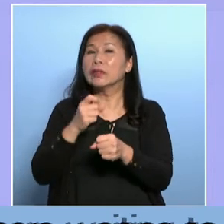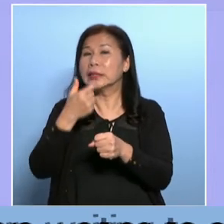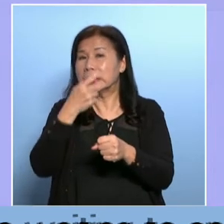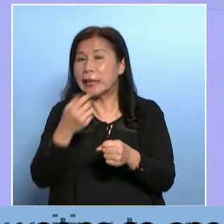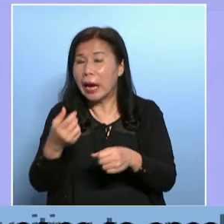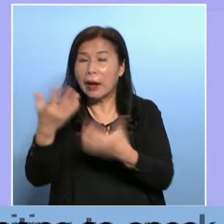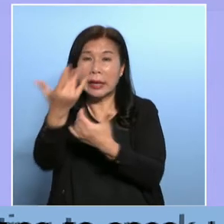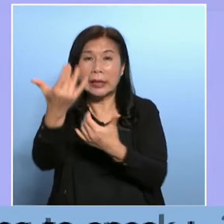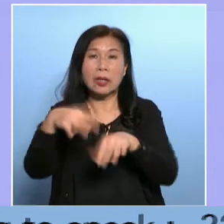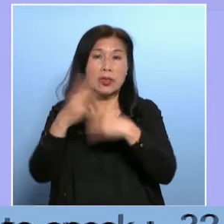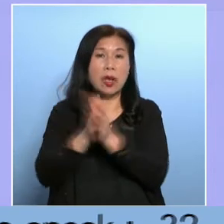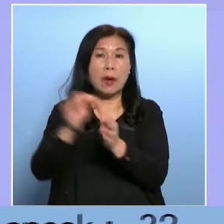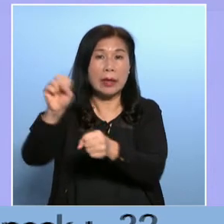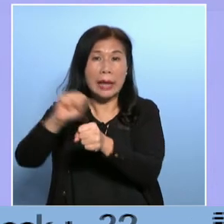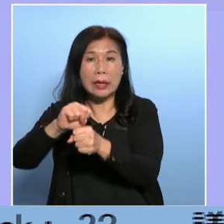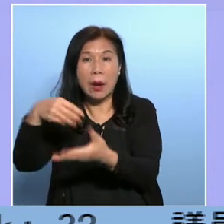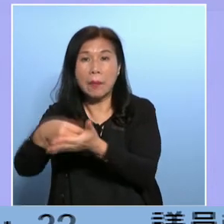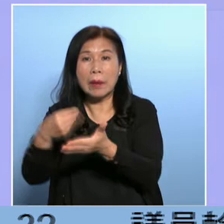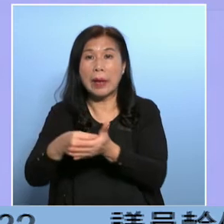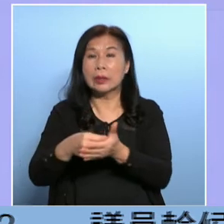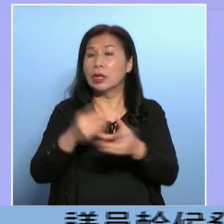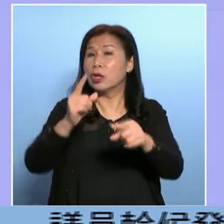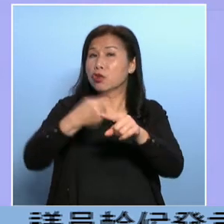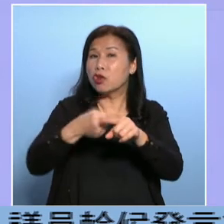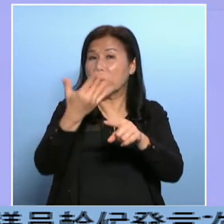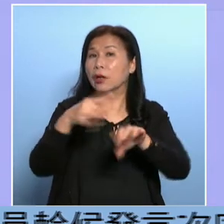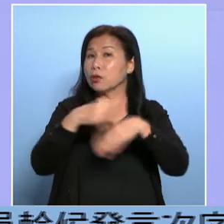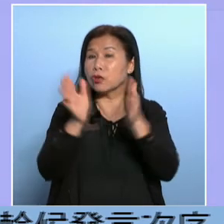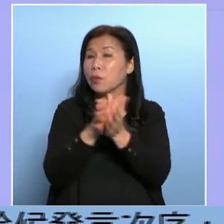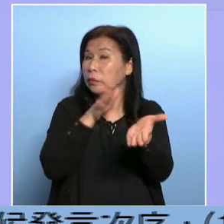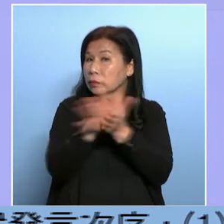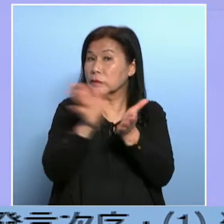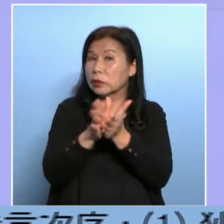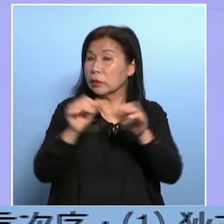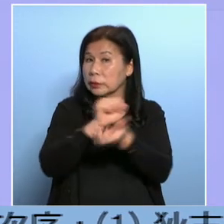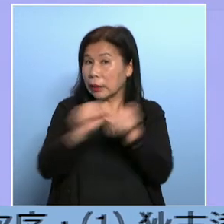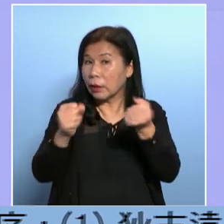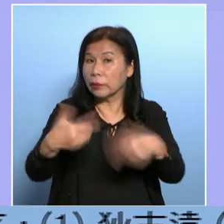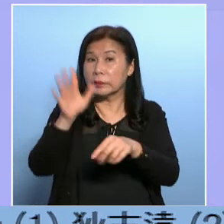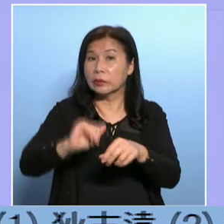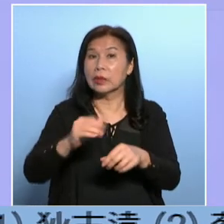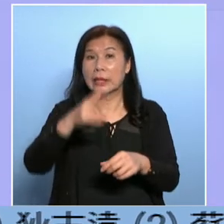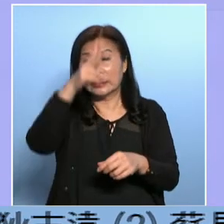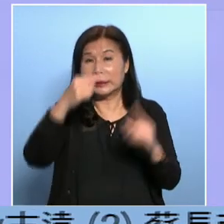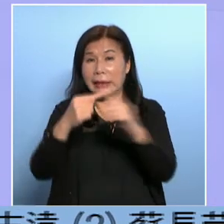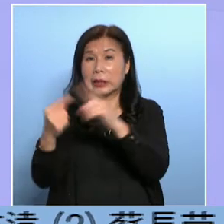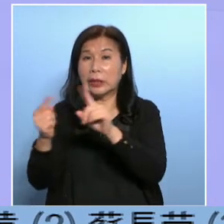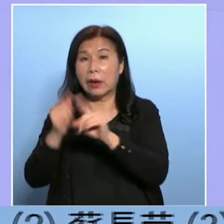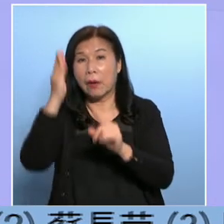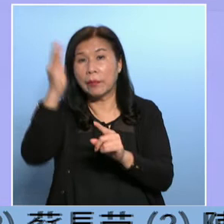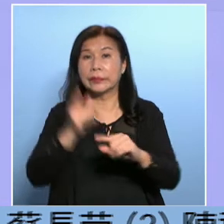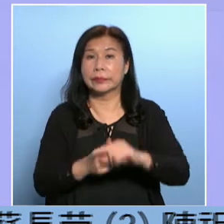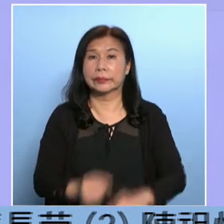severe cases and the number of admissions, and when can we emerge from the epidemic, we should give the public some